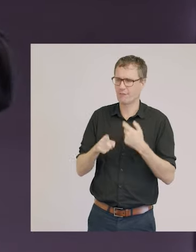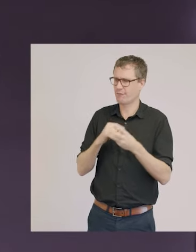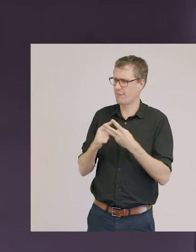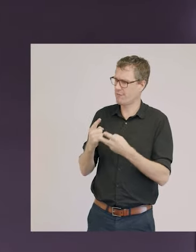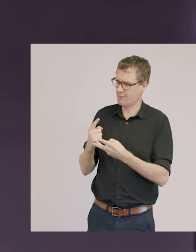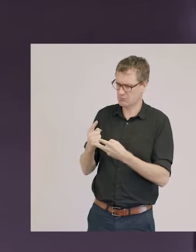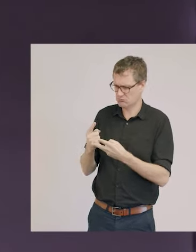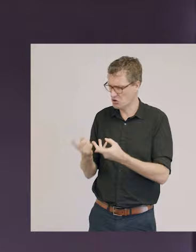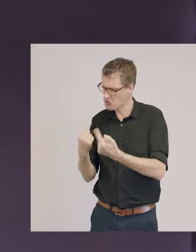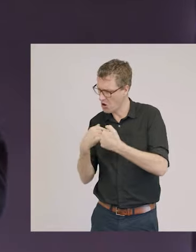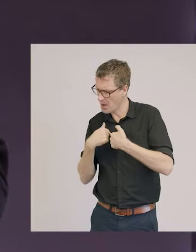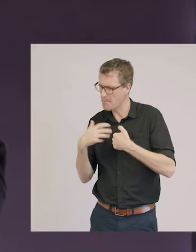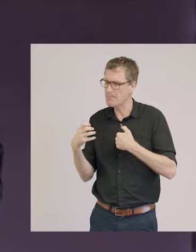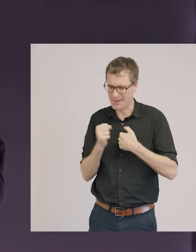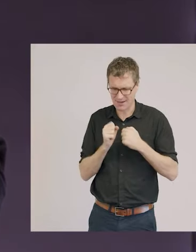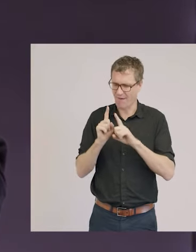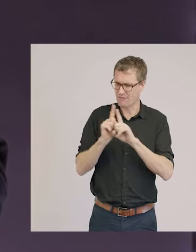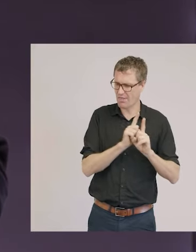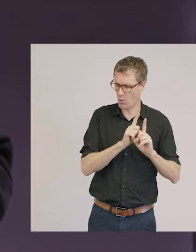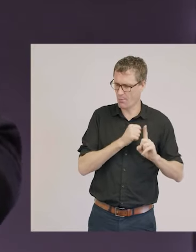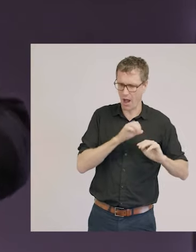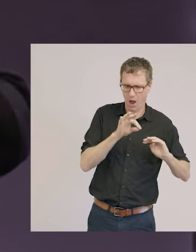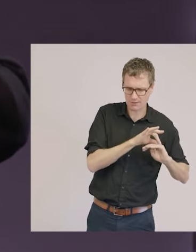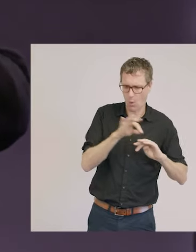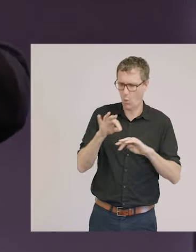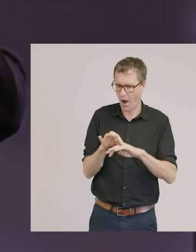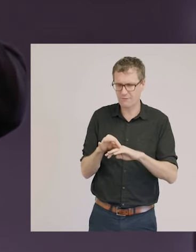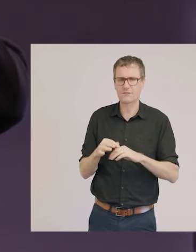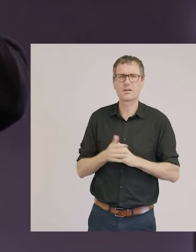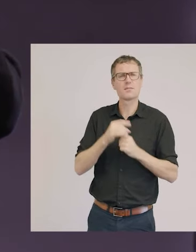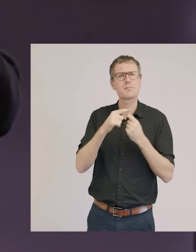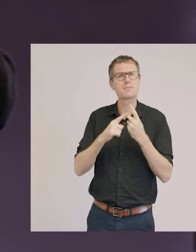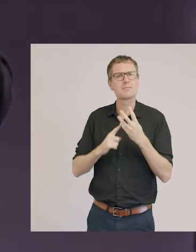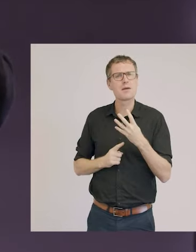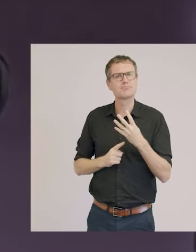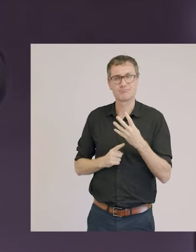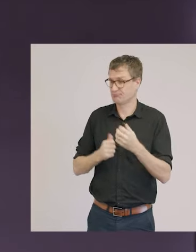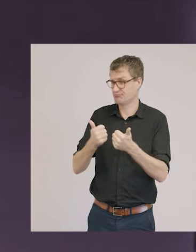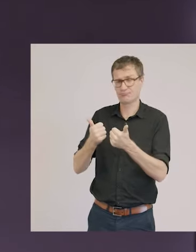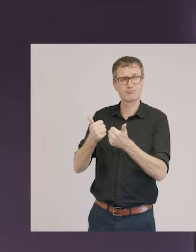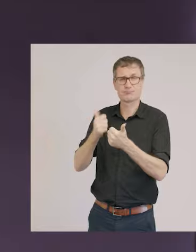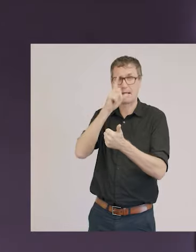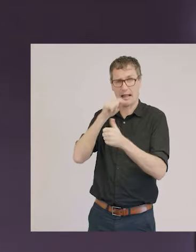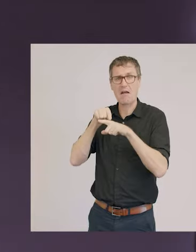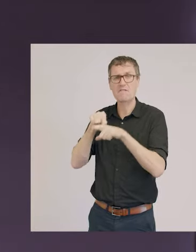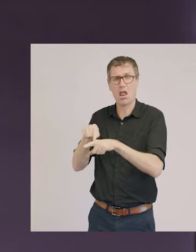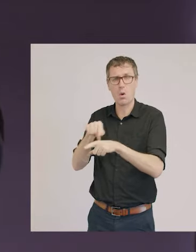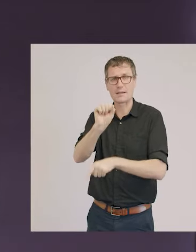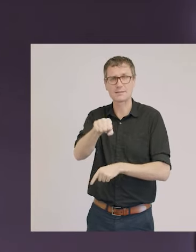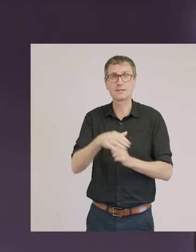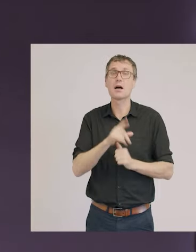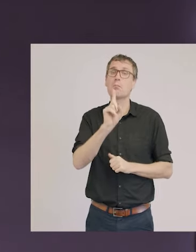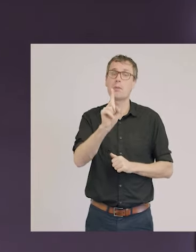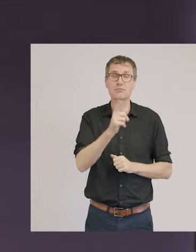told me to be faithful to my wife or to my husband. God told me to have love, joy, peace, patience, all that sort of stuff. You don't need